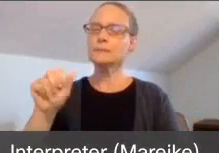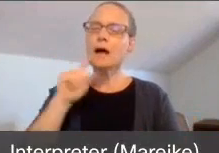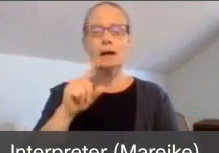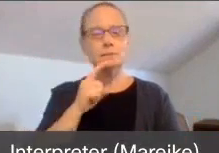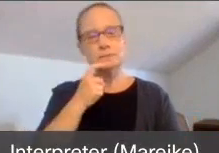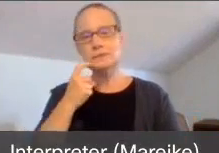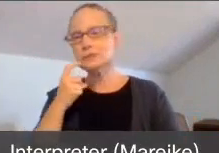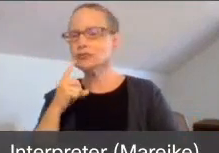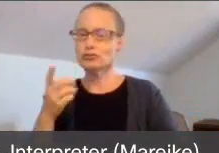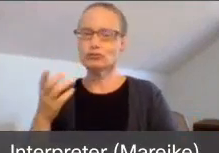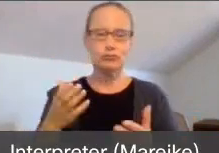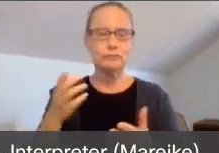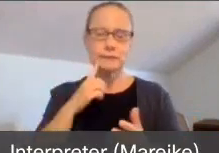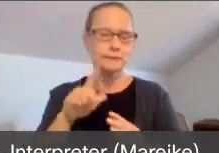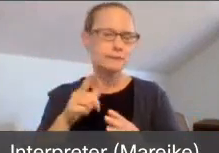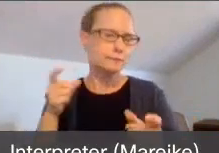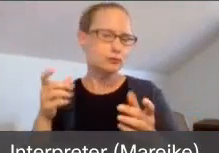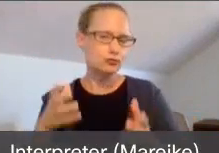Health Services Administration.